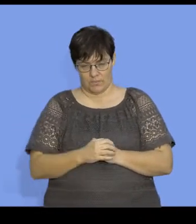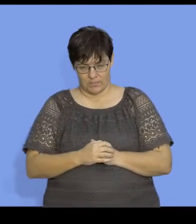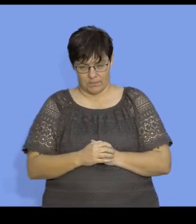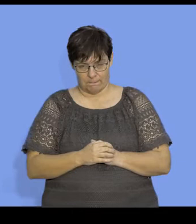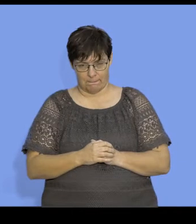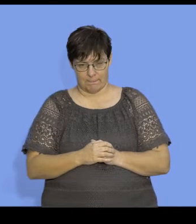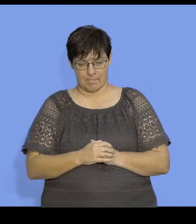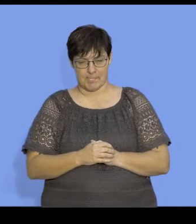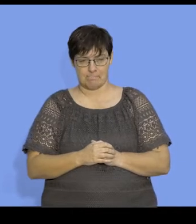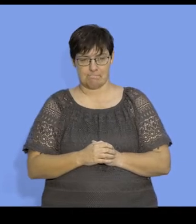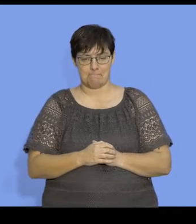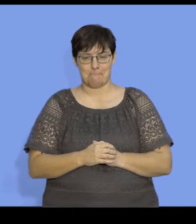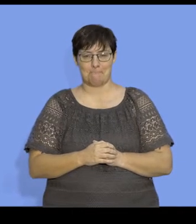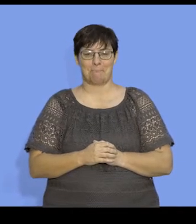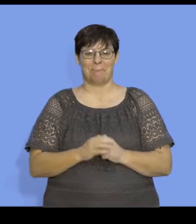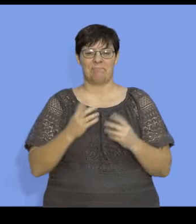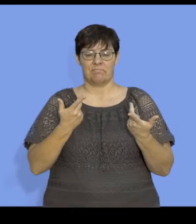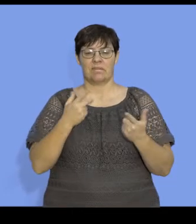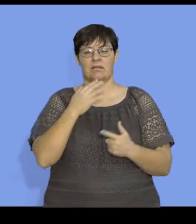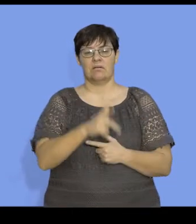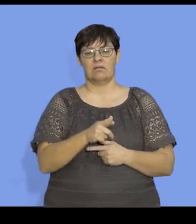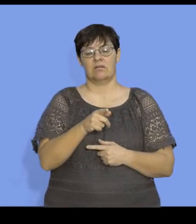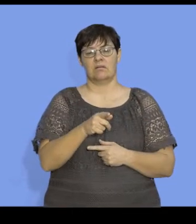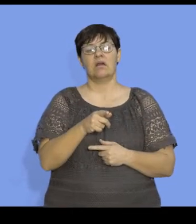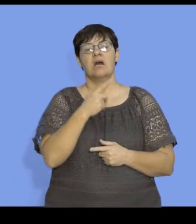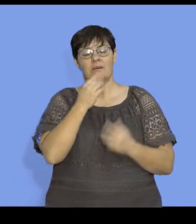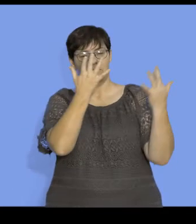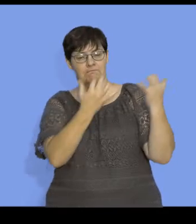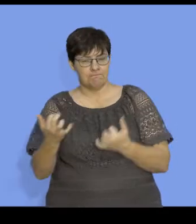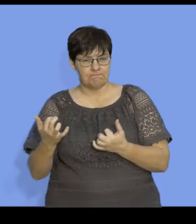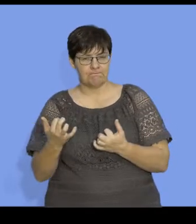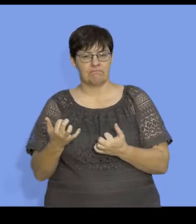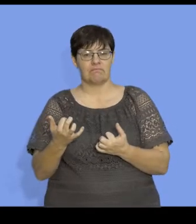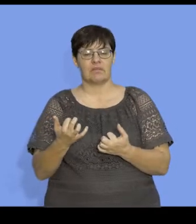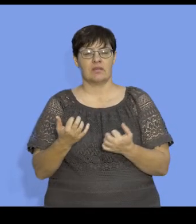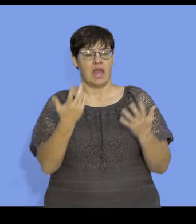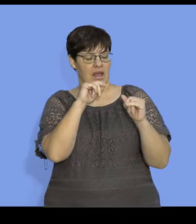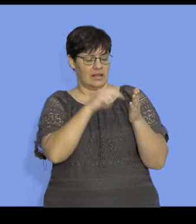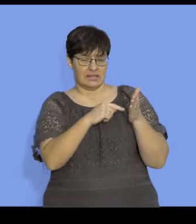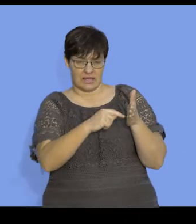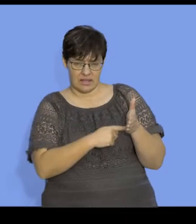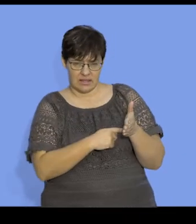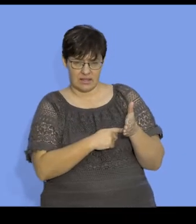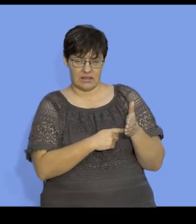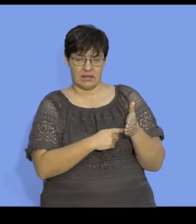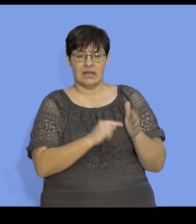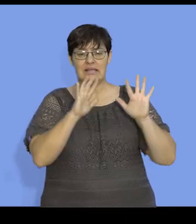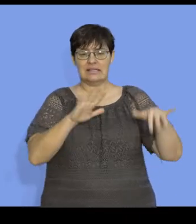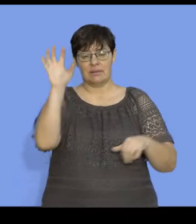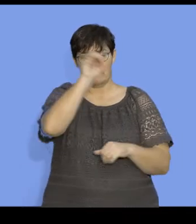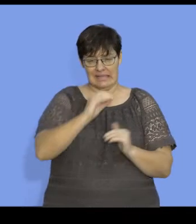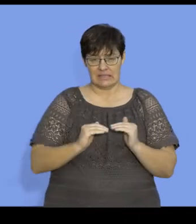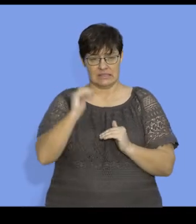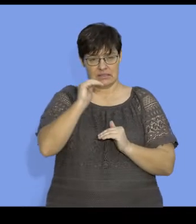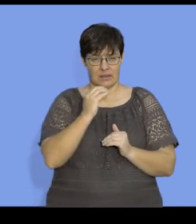of September. So once again, guys, you saw calculator, take out your calculator, work out the 10%